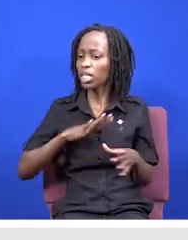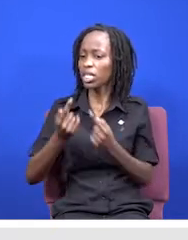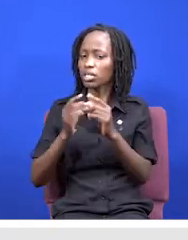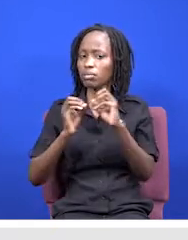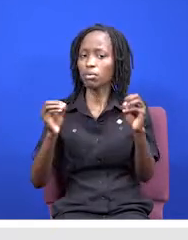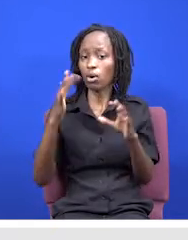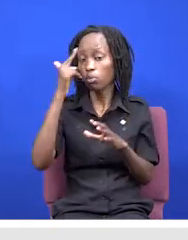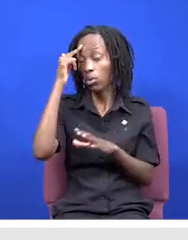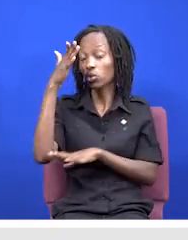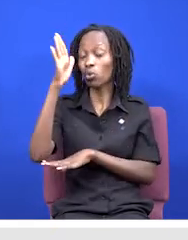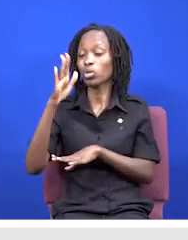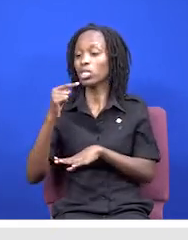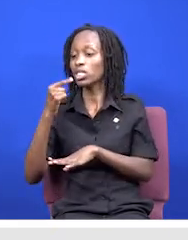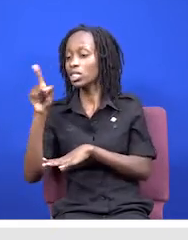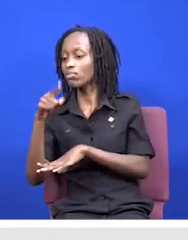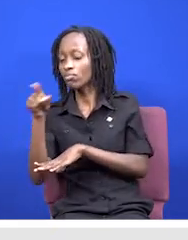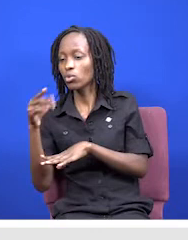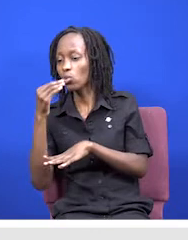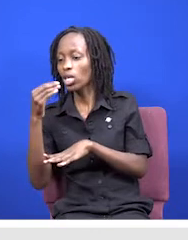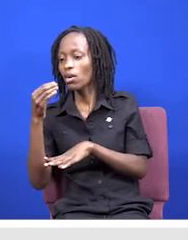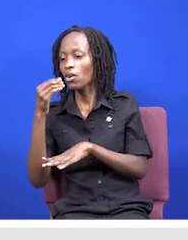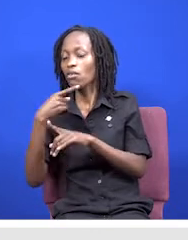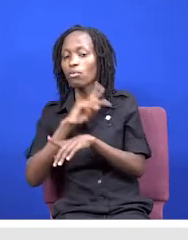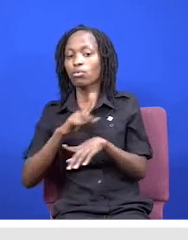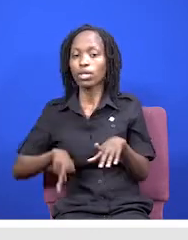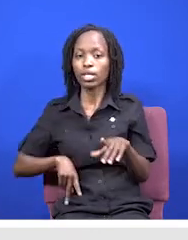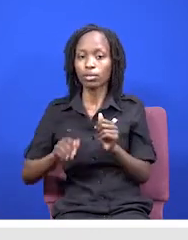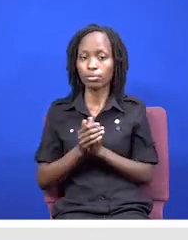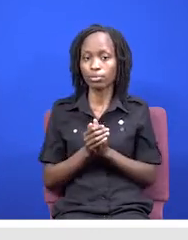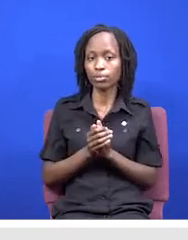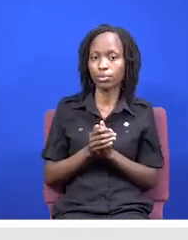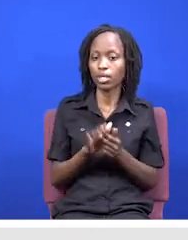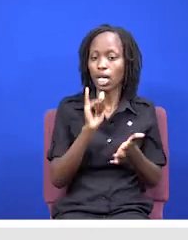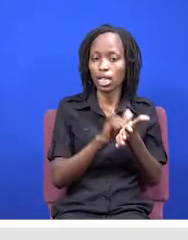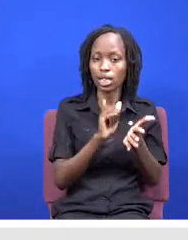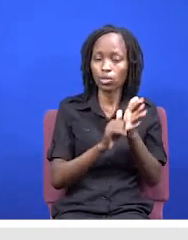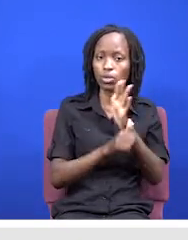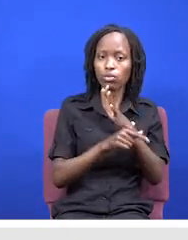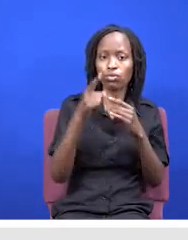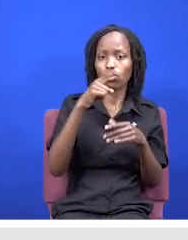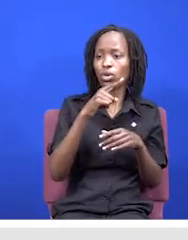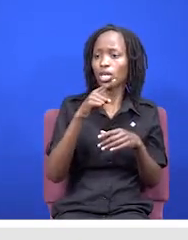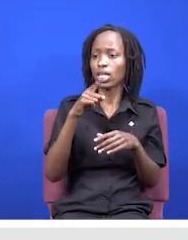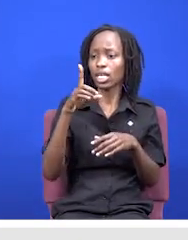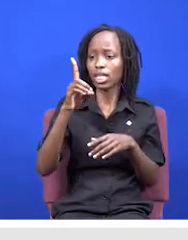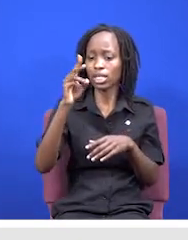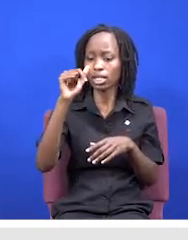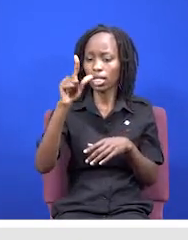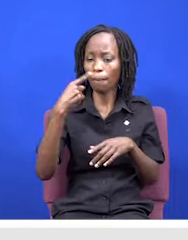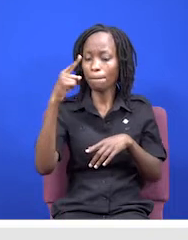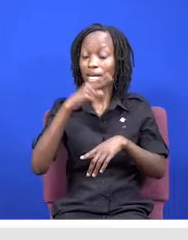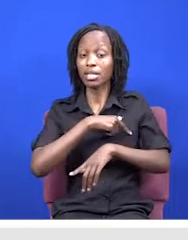God. To refuse the king's goodwill was a bold and potentially dangerous move for Daniel, but the chief of